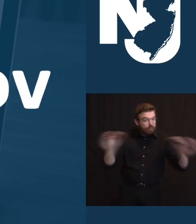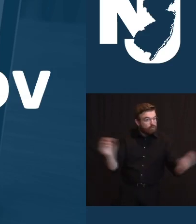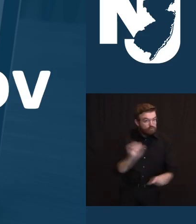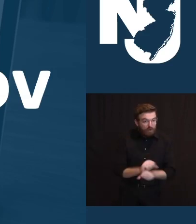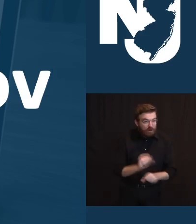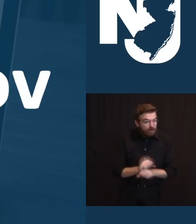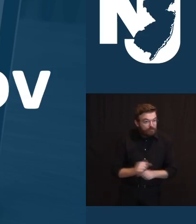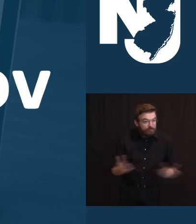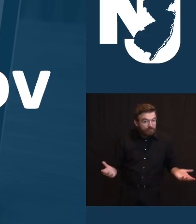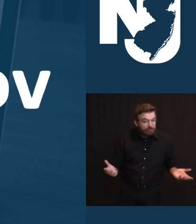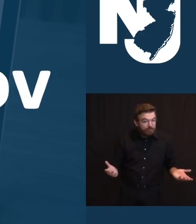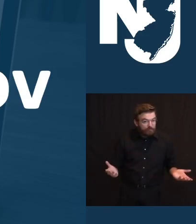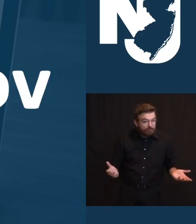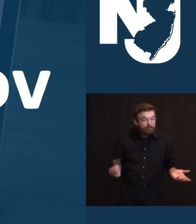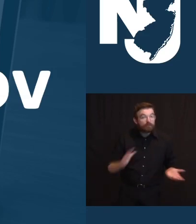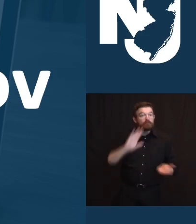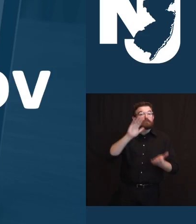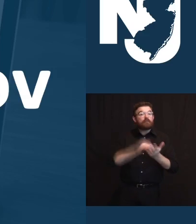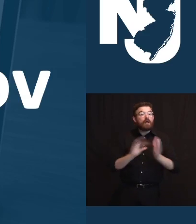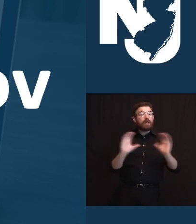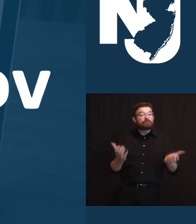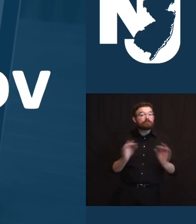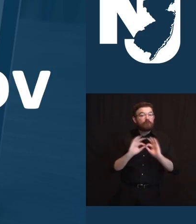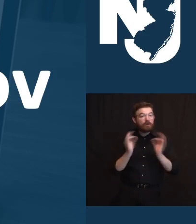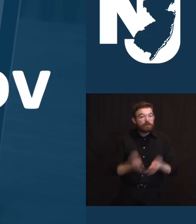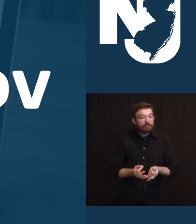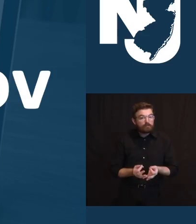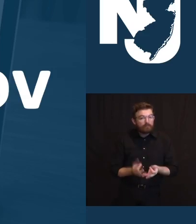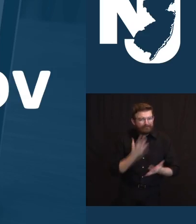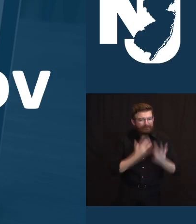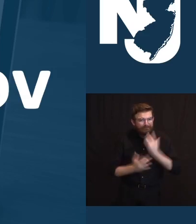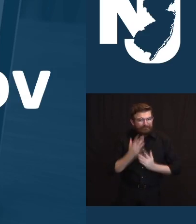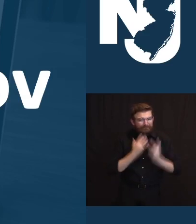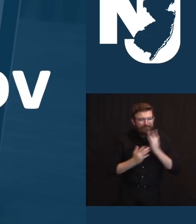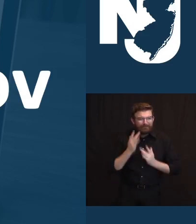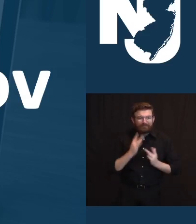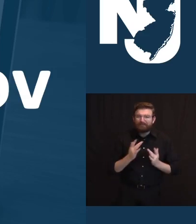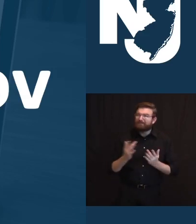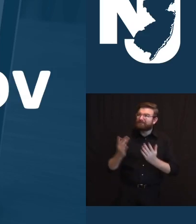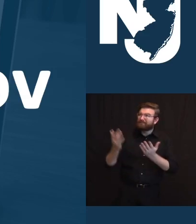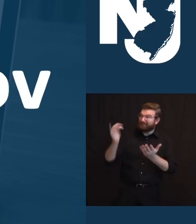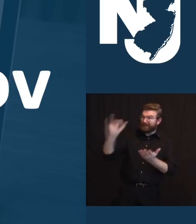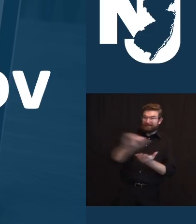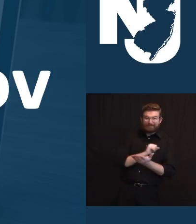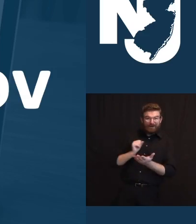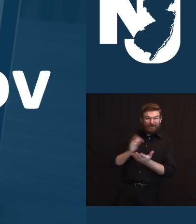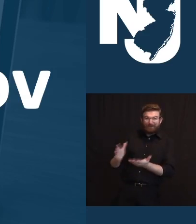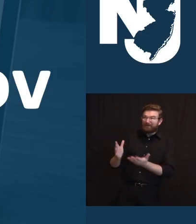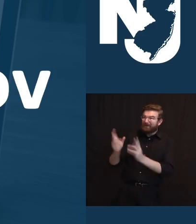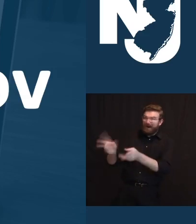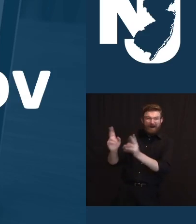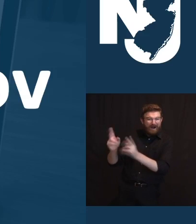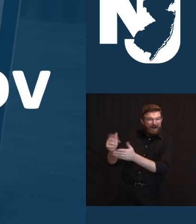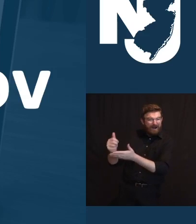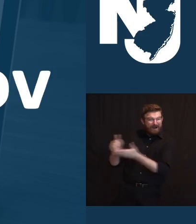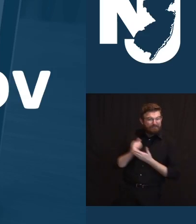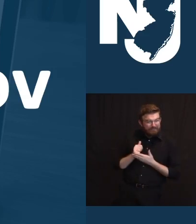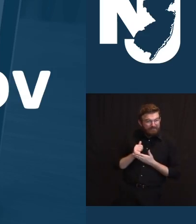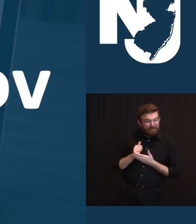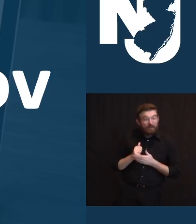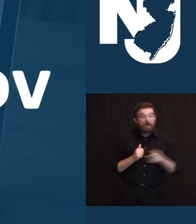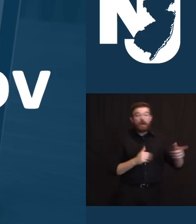political breeze. The House of Representatives has already done its job and sent an aid package to the Senate. That should be the